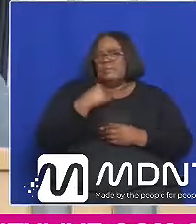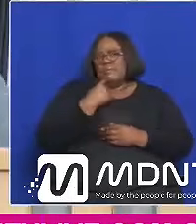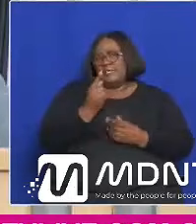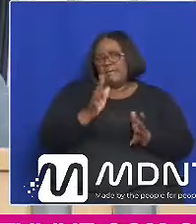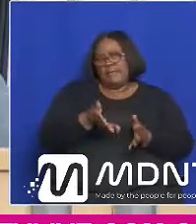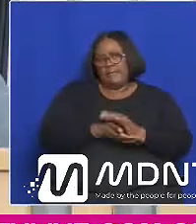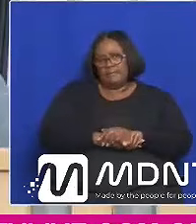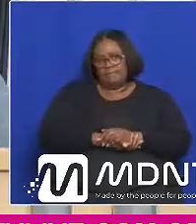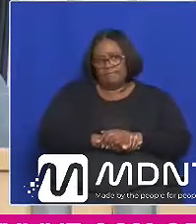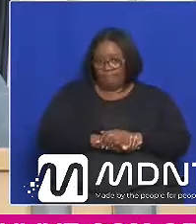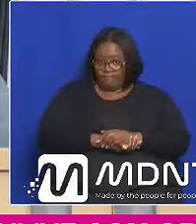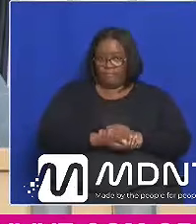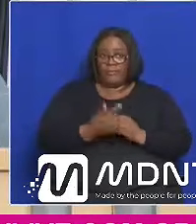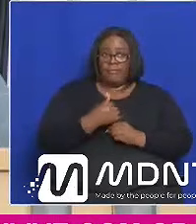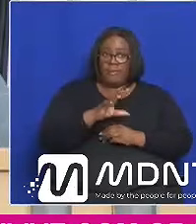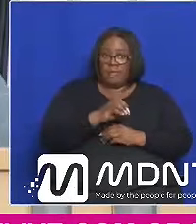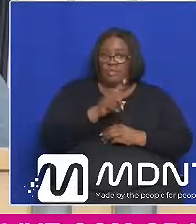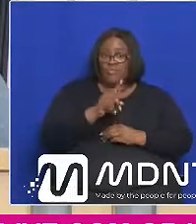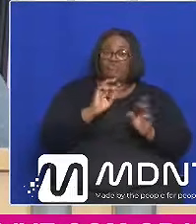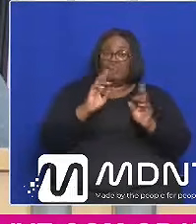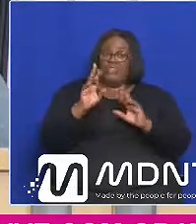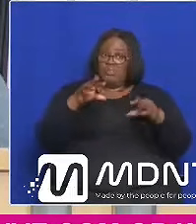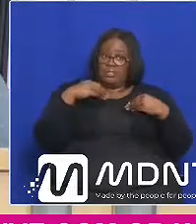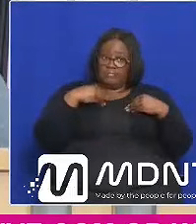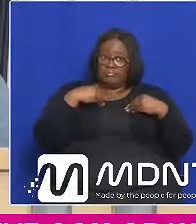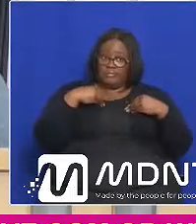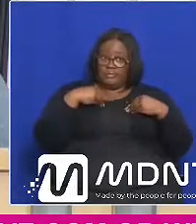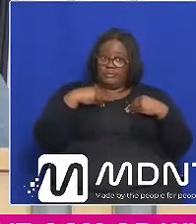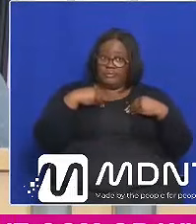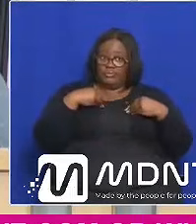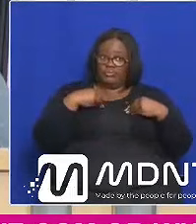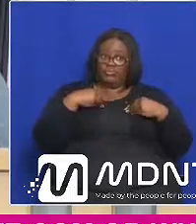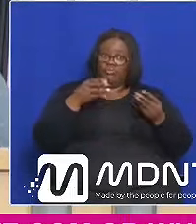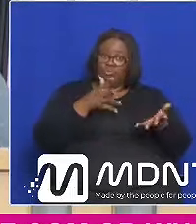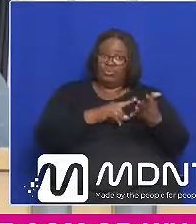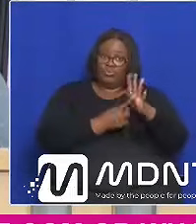asking, are you prepared to accept? That's what it indicates.